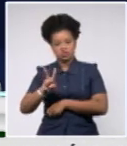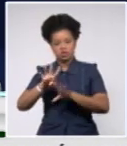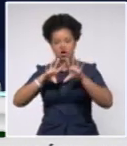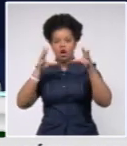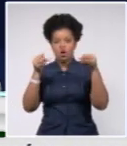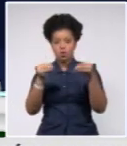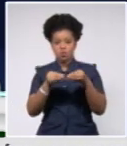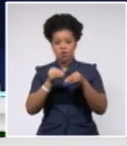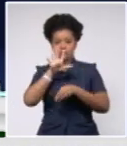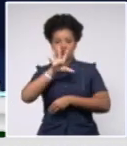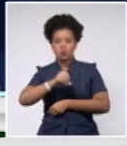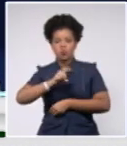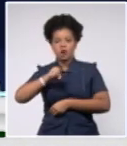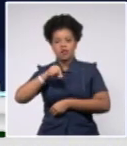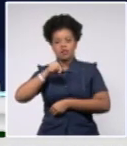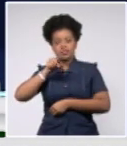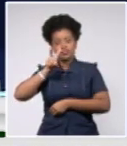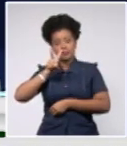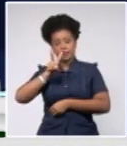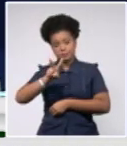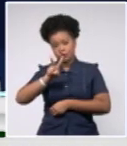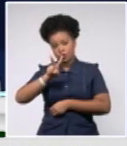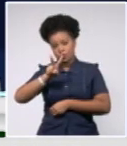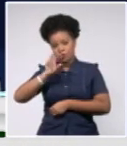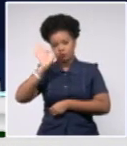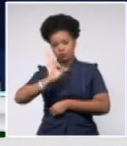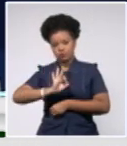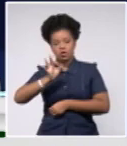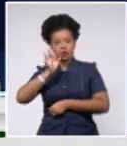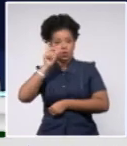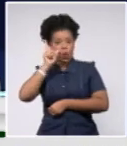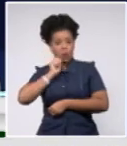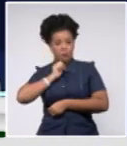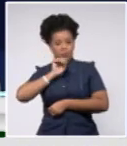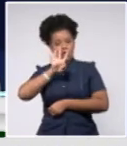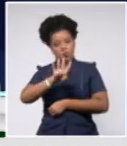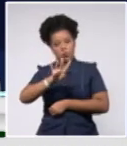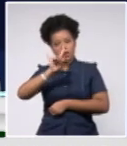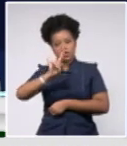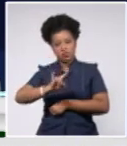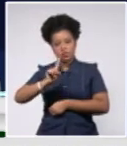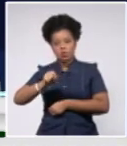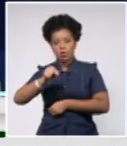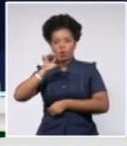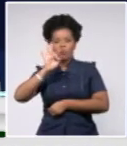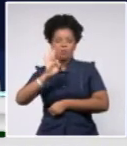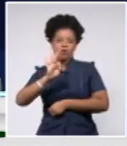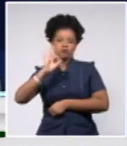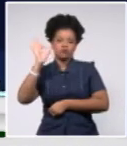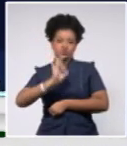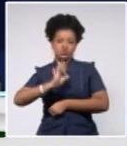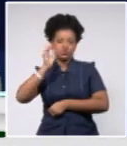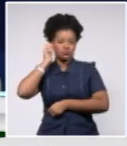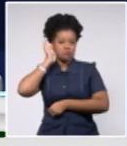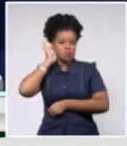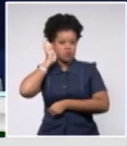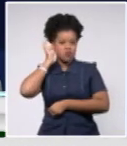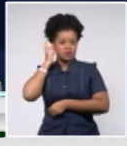of 20. All are in fact under 18 years of age, for a total